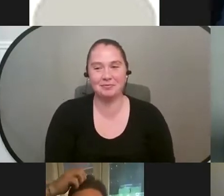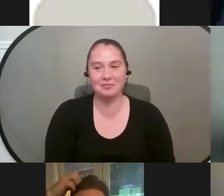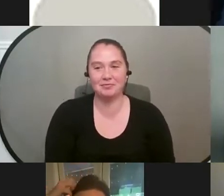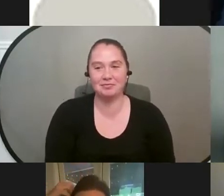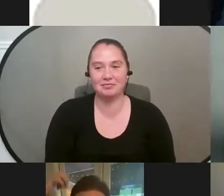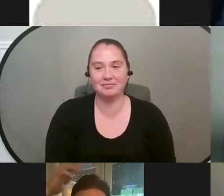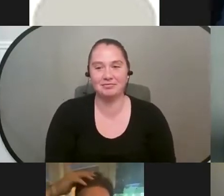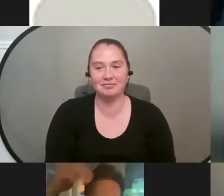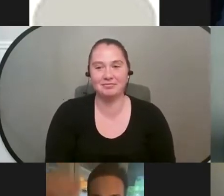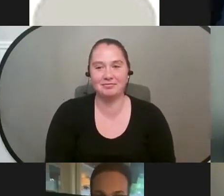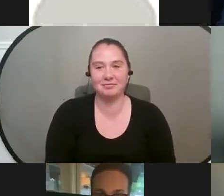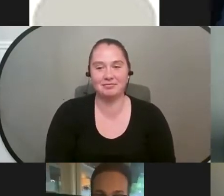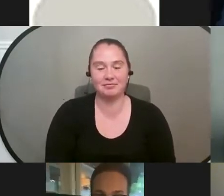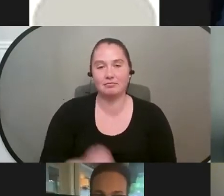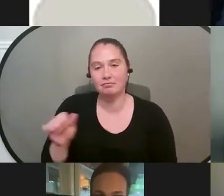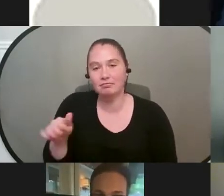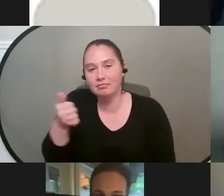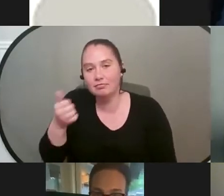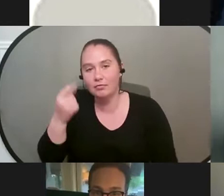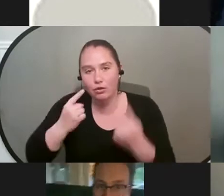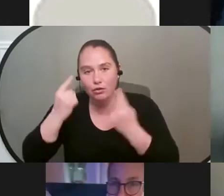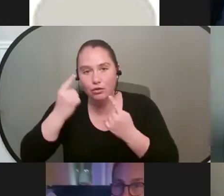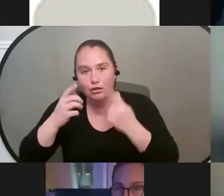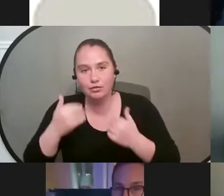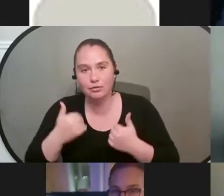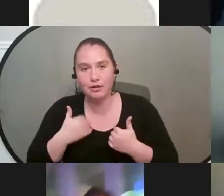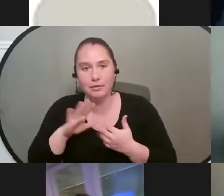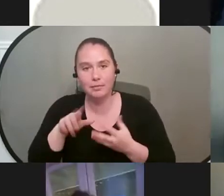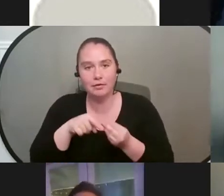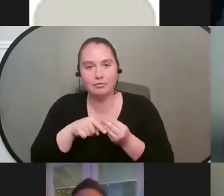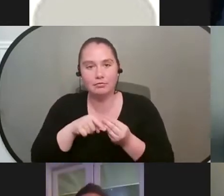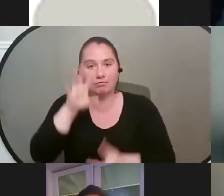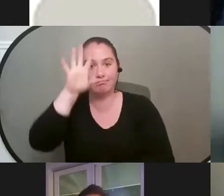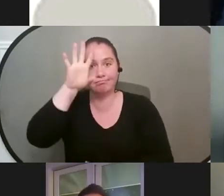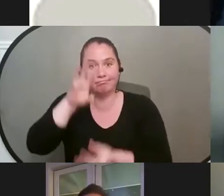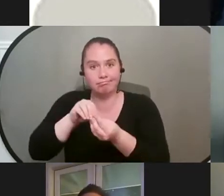All right, what other thoughts do you have about overall?